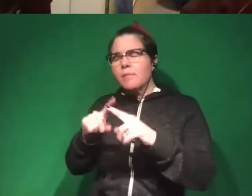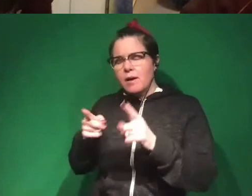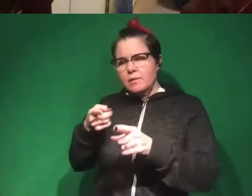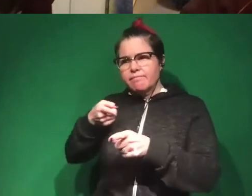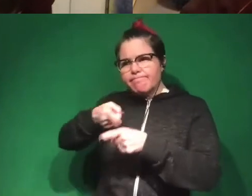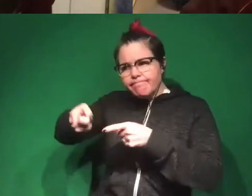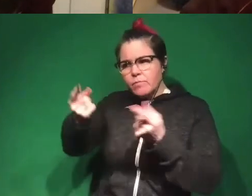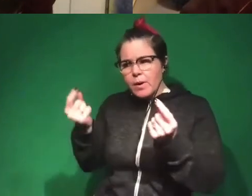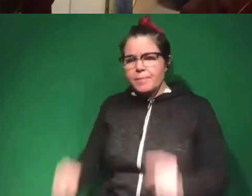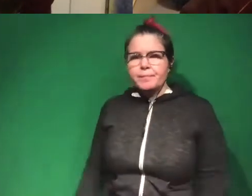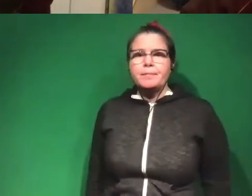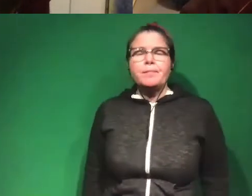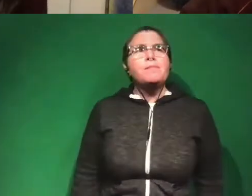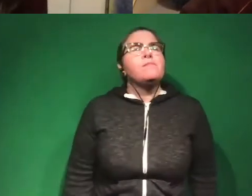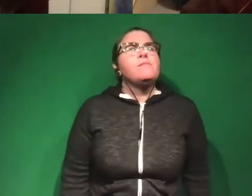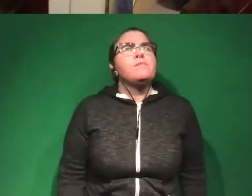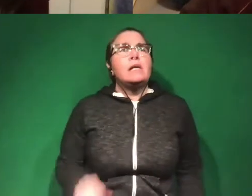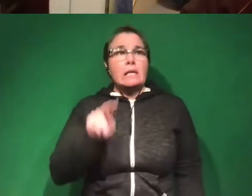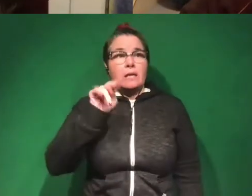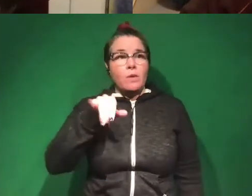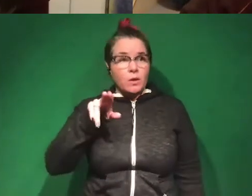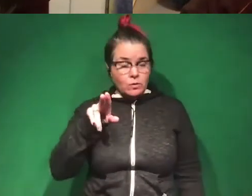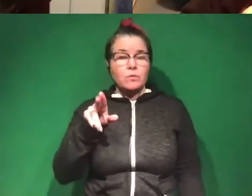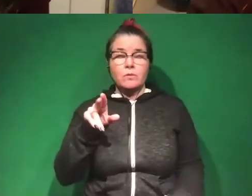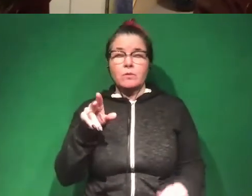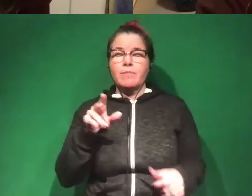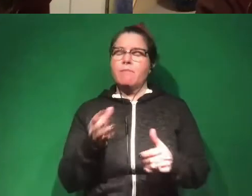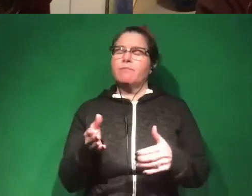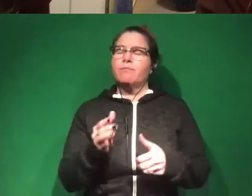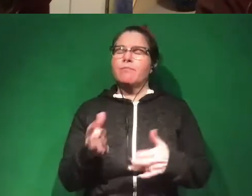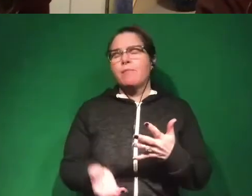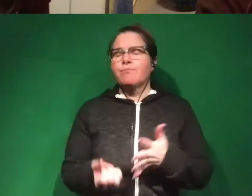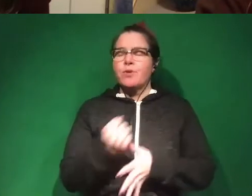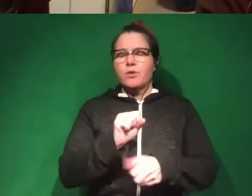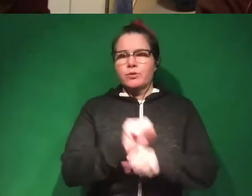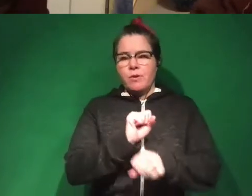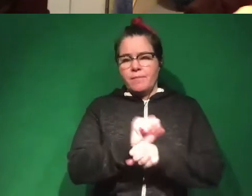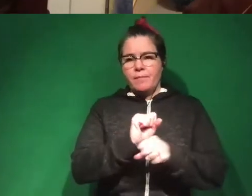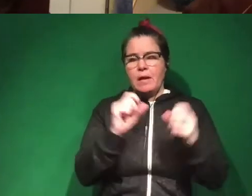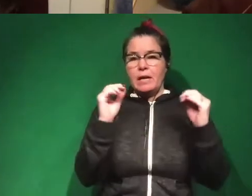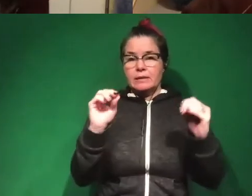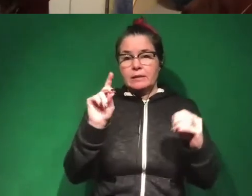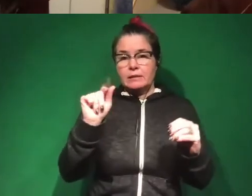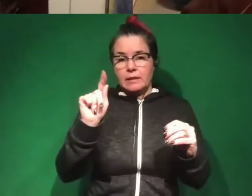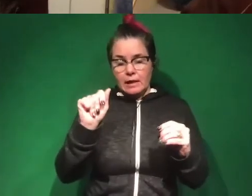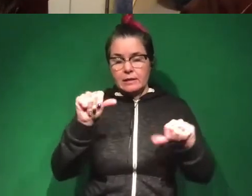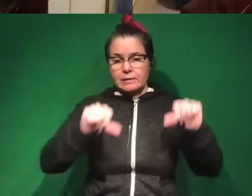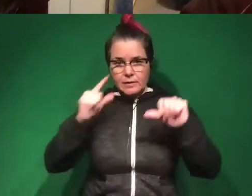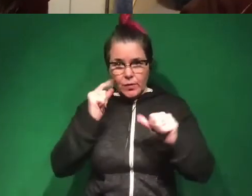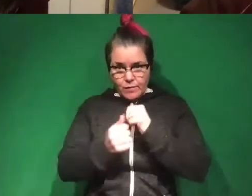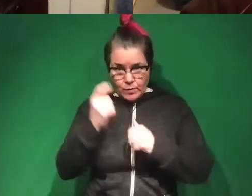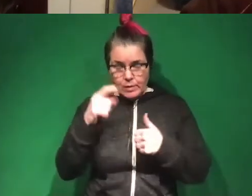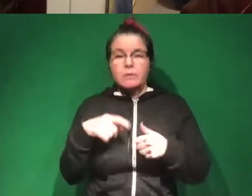So at NYU, which is my primary job, I teach data science for everyone. teach